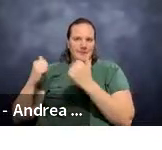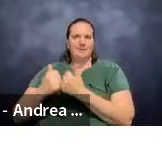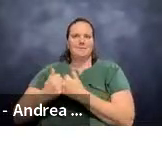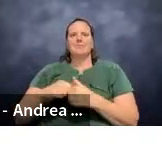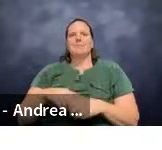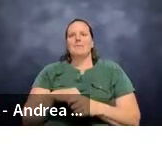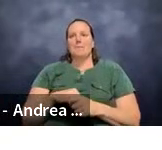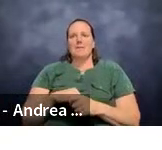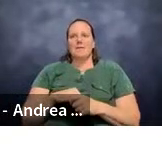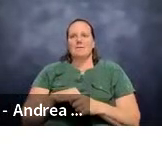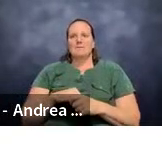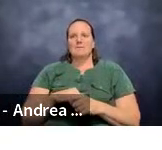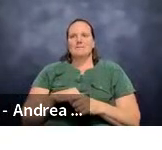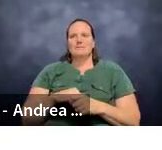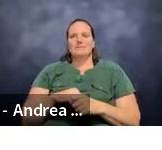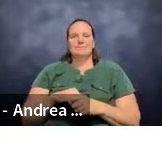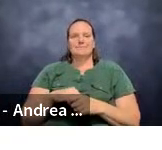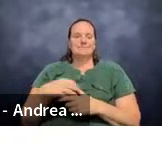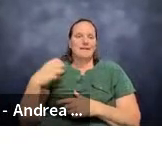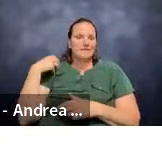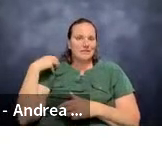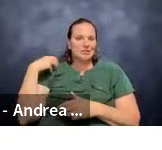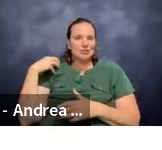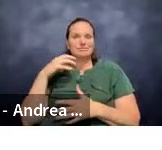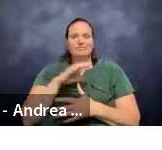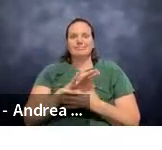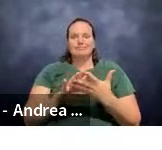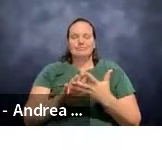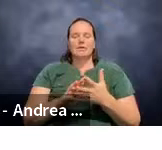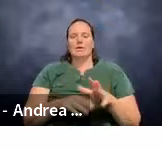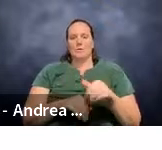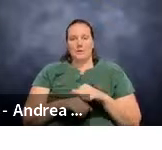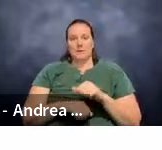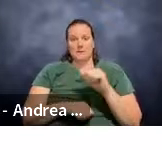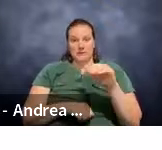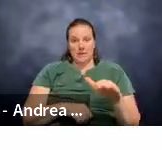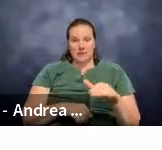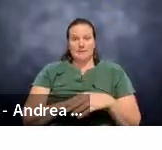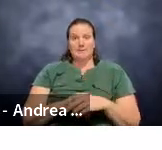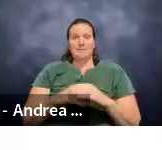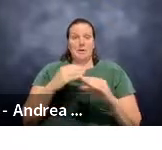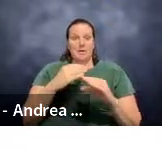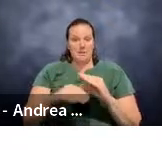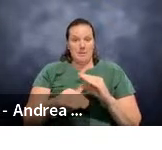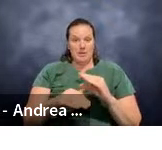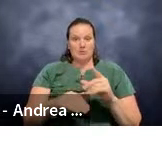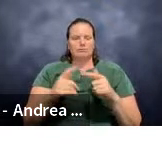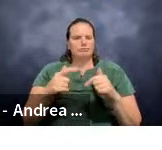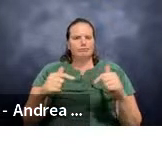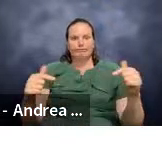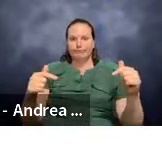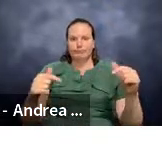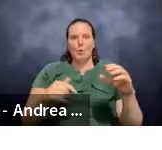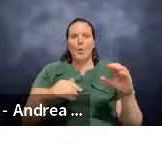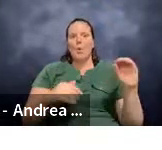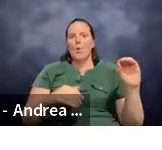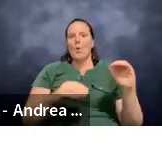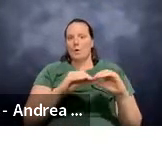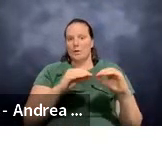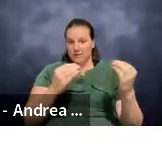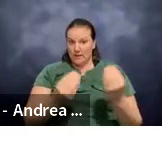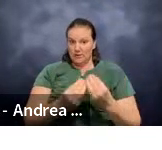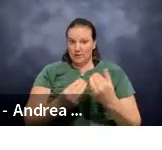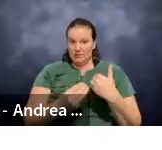and elected officials. We've also sent emails to a variety of organizations that